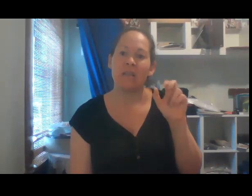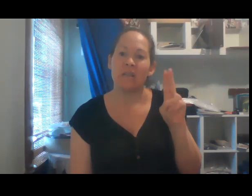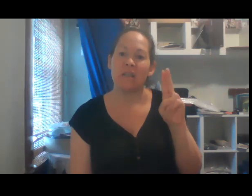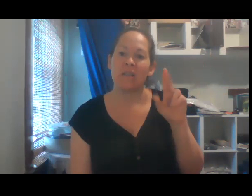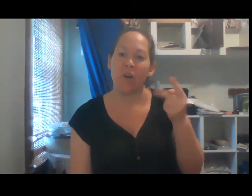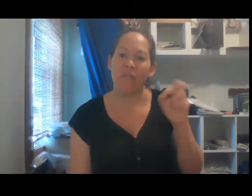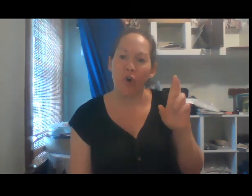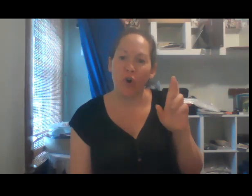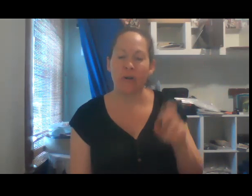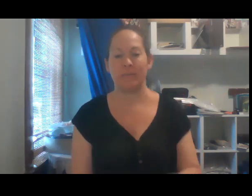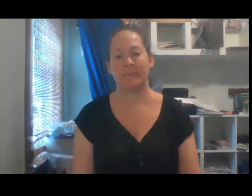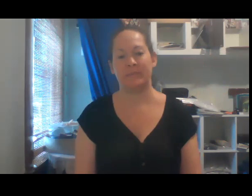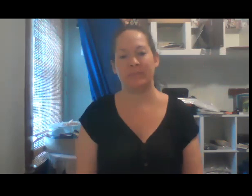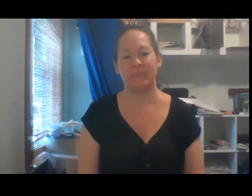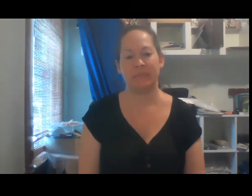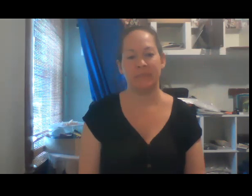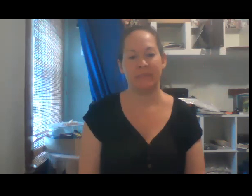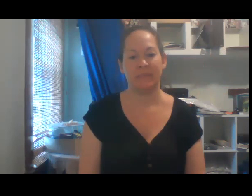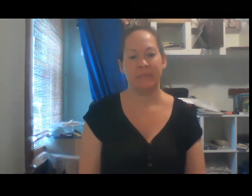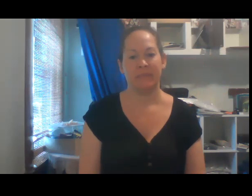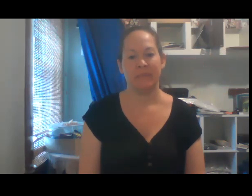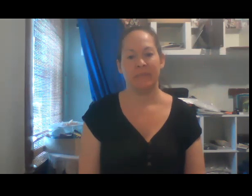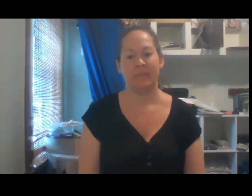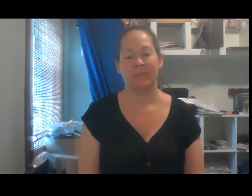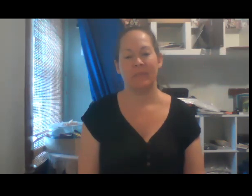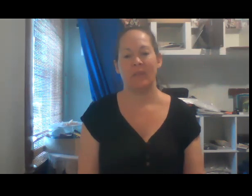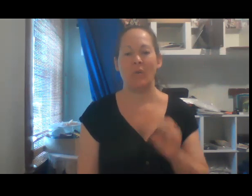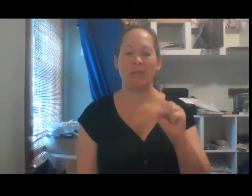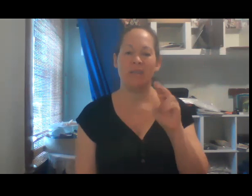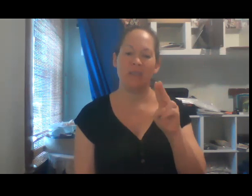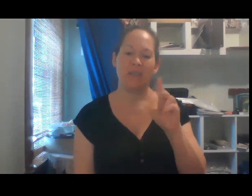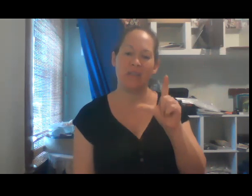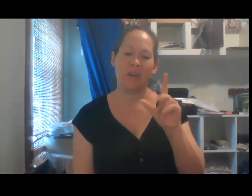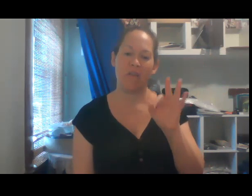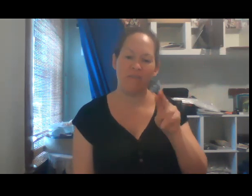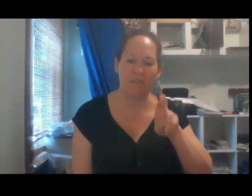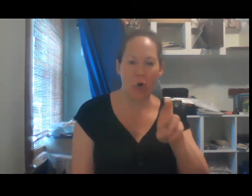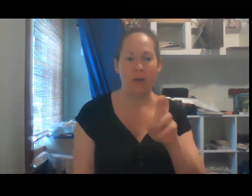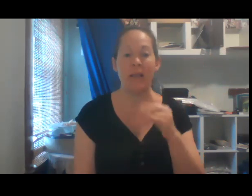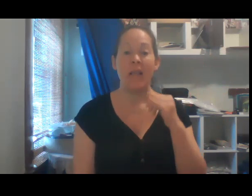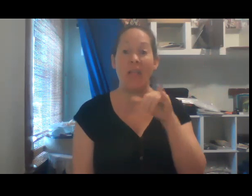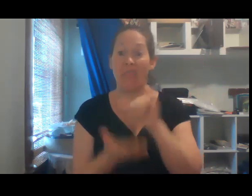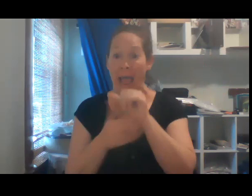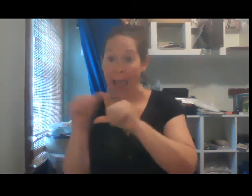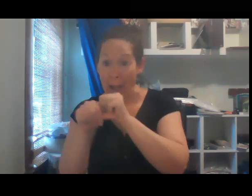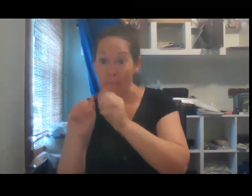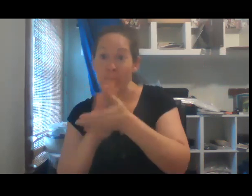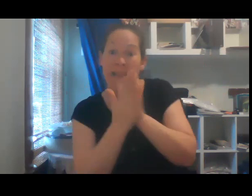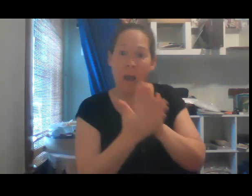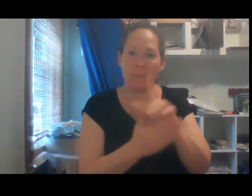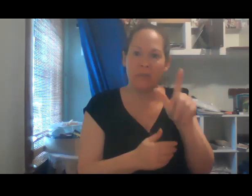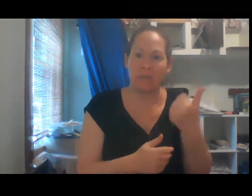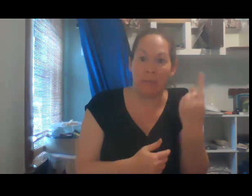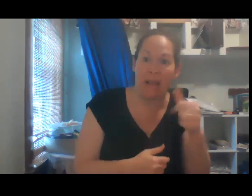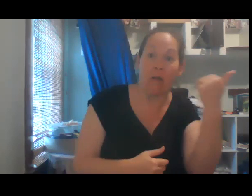And a beta particle. So the atom changes into another atom. This happens for everything